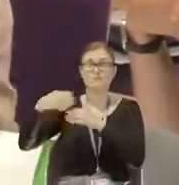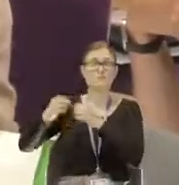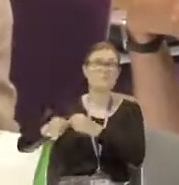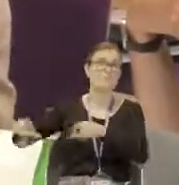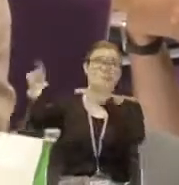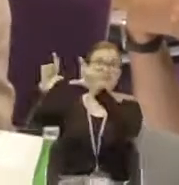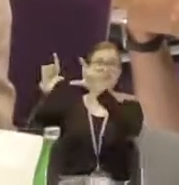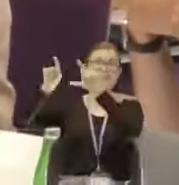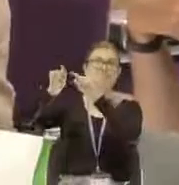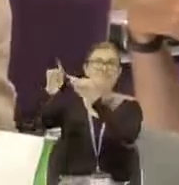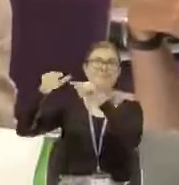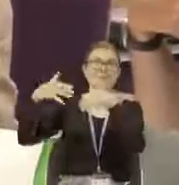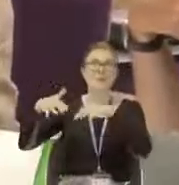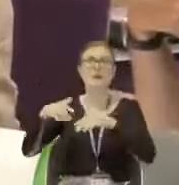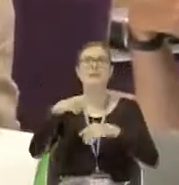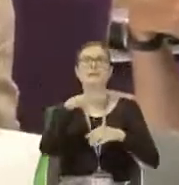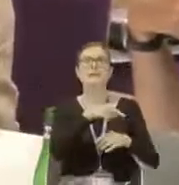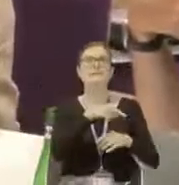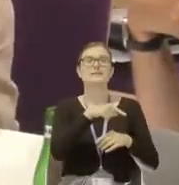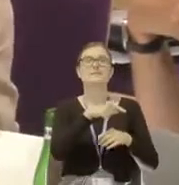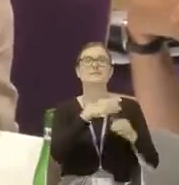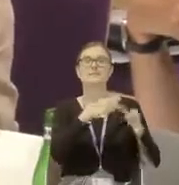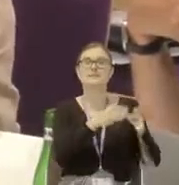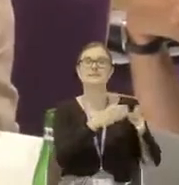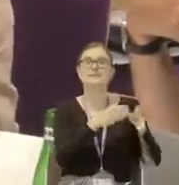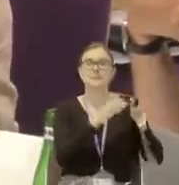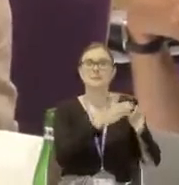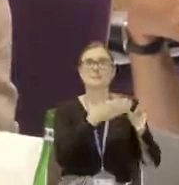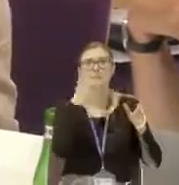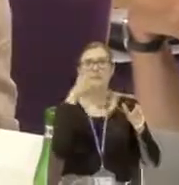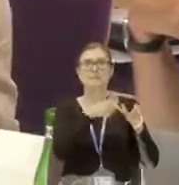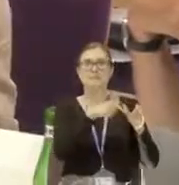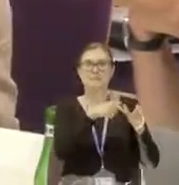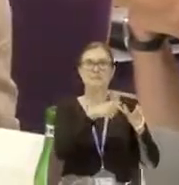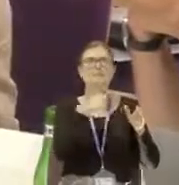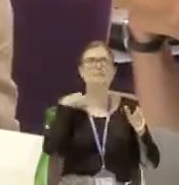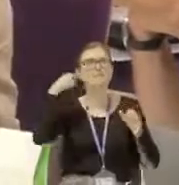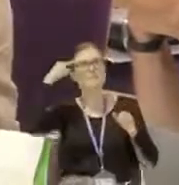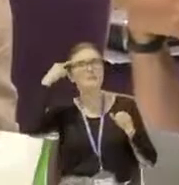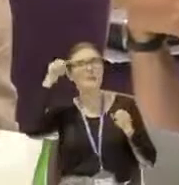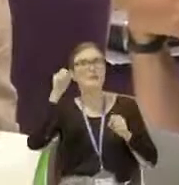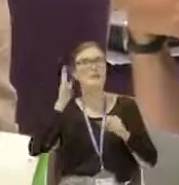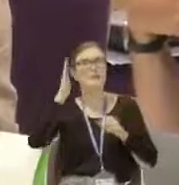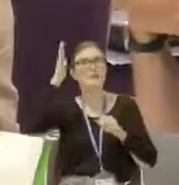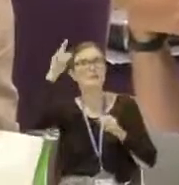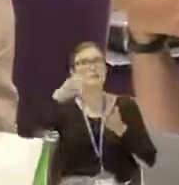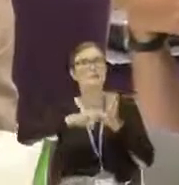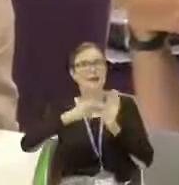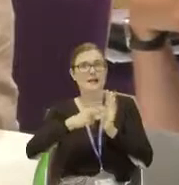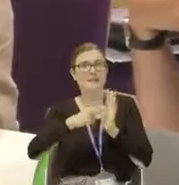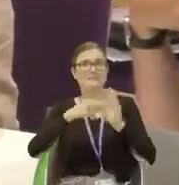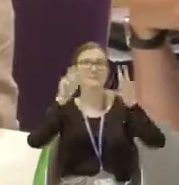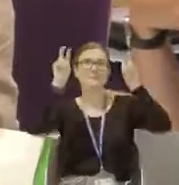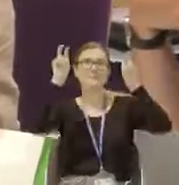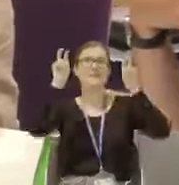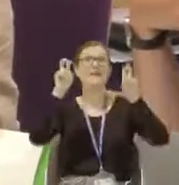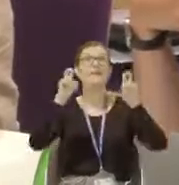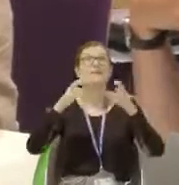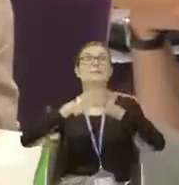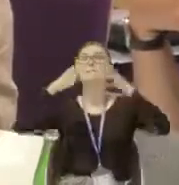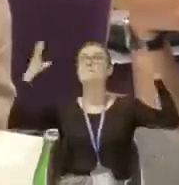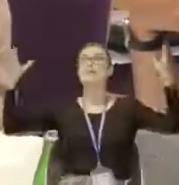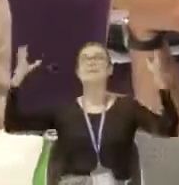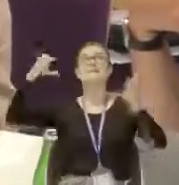new vision for a secondary city to complement, to survive in this new inflation era, as well as